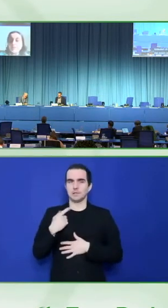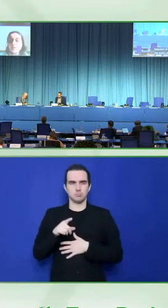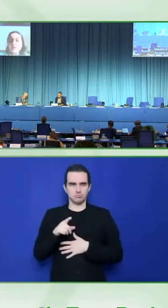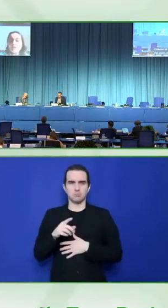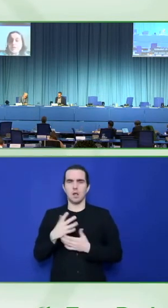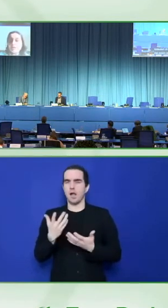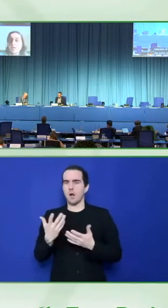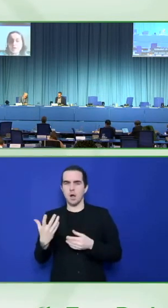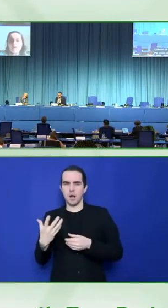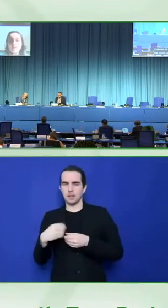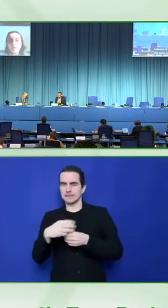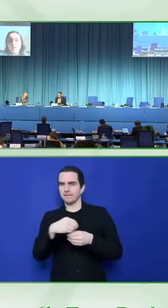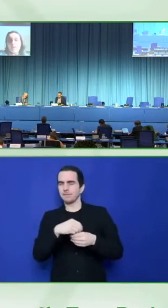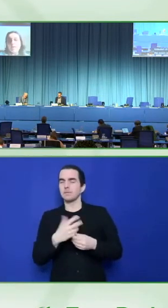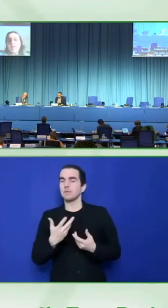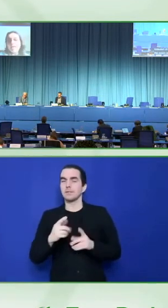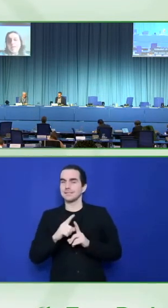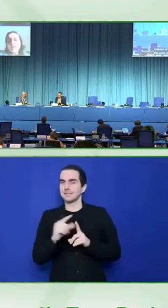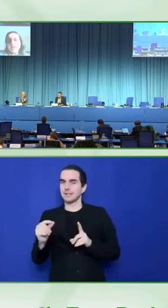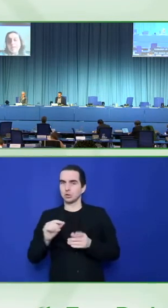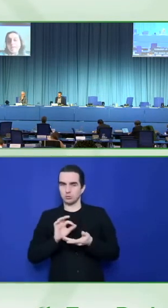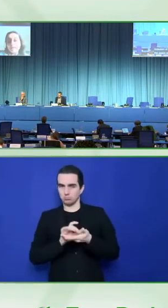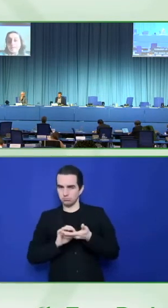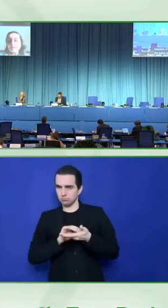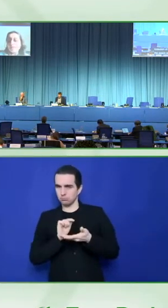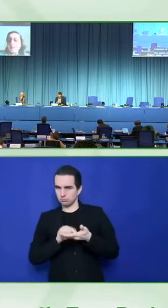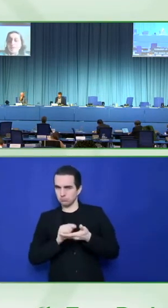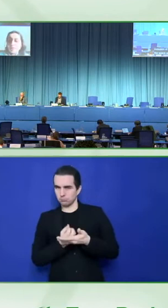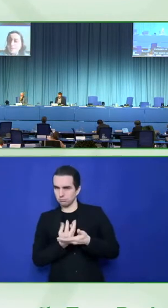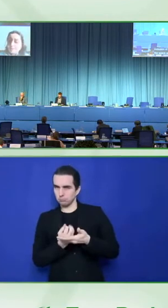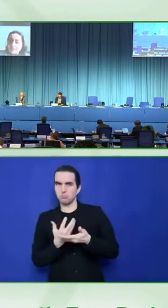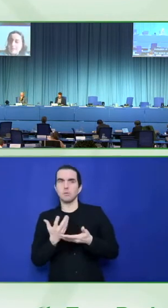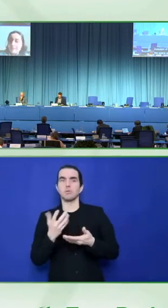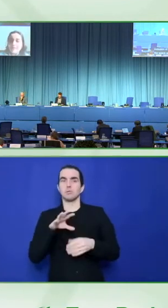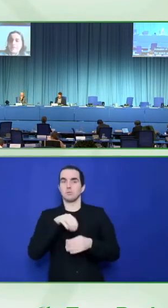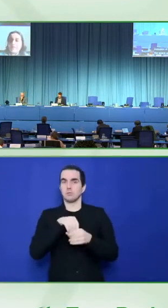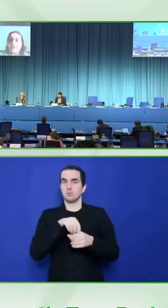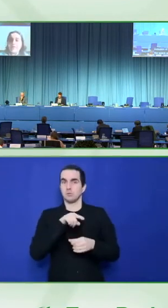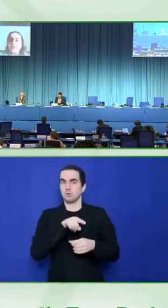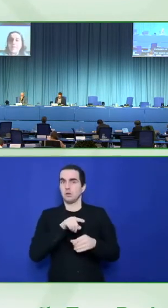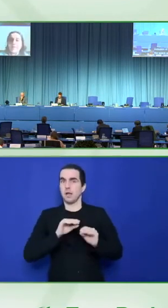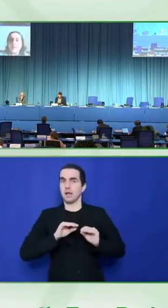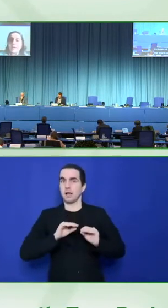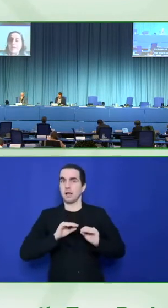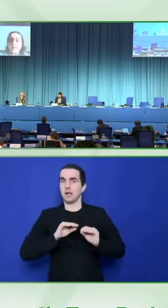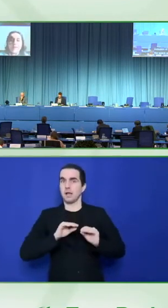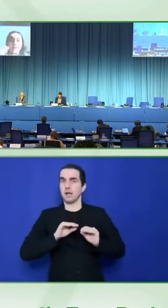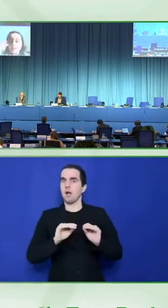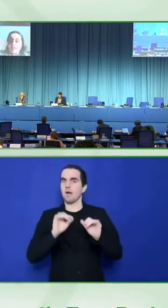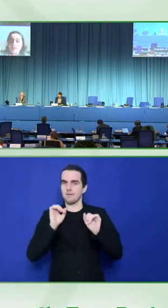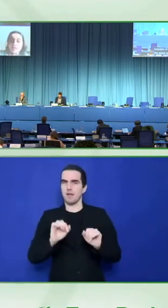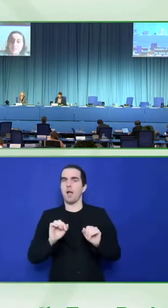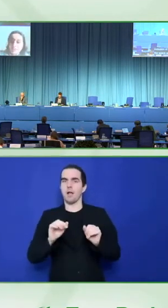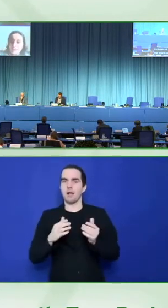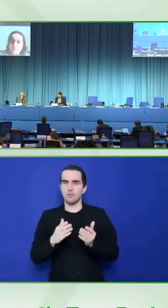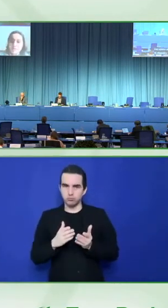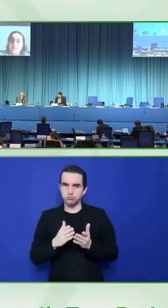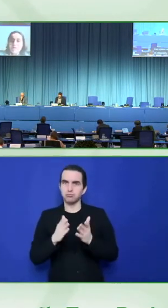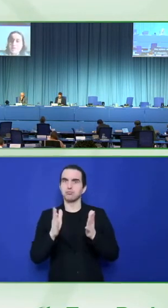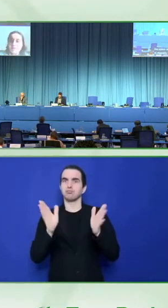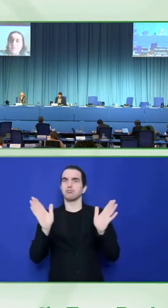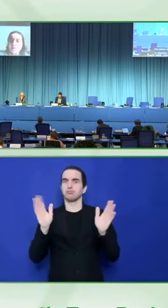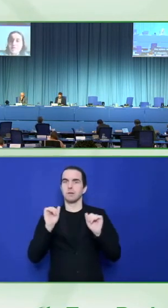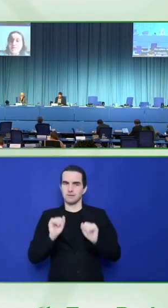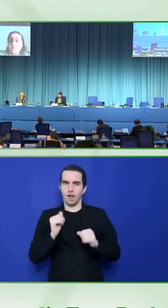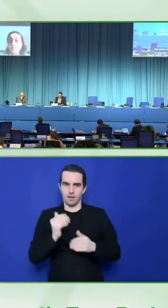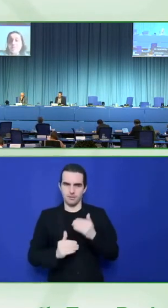actually improve the service across the board, right, in terms of even basic things, right, like the transcription